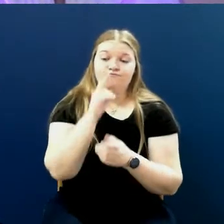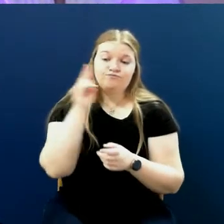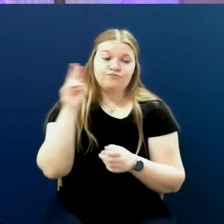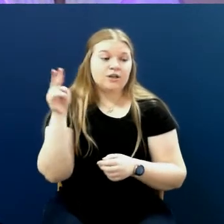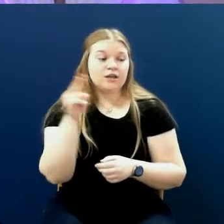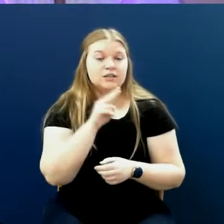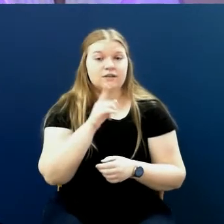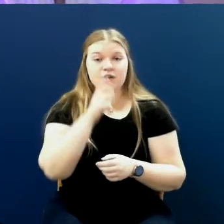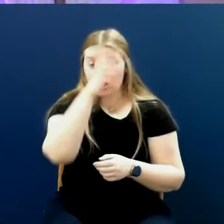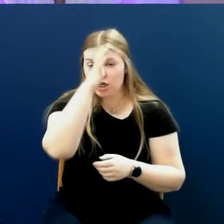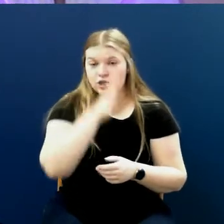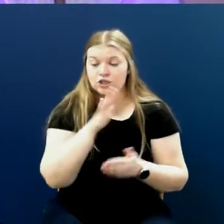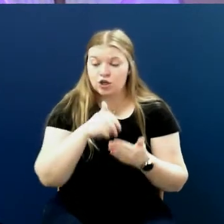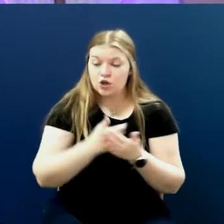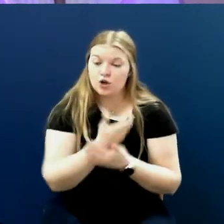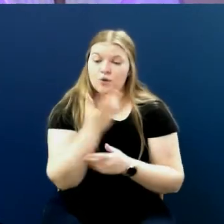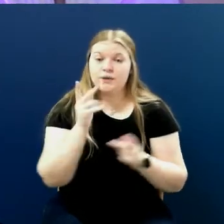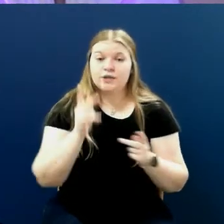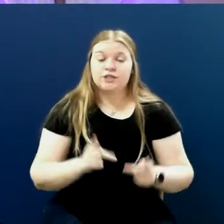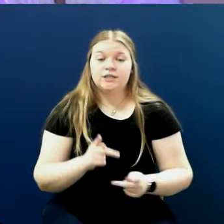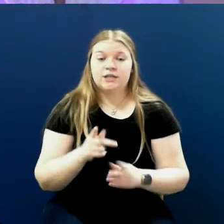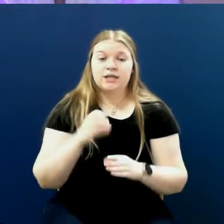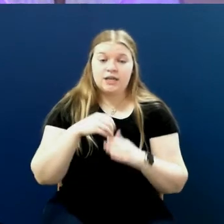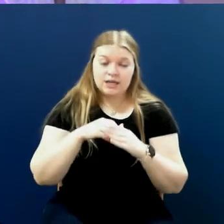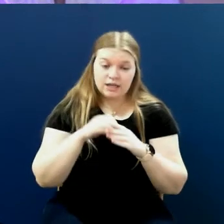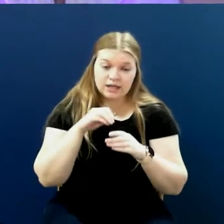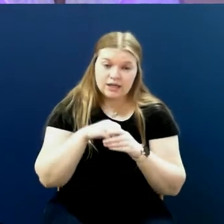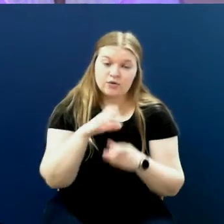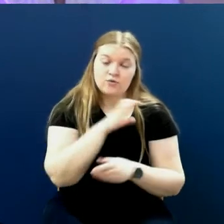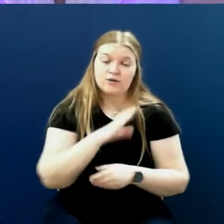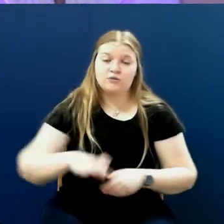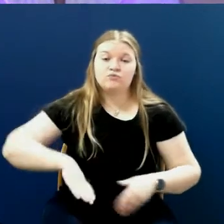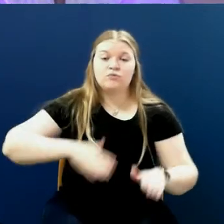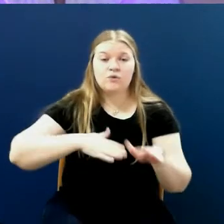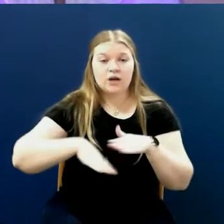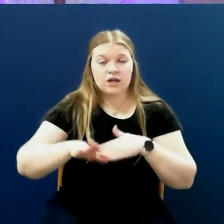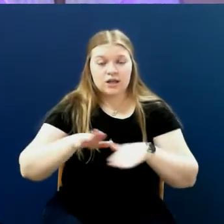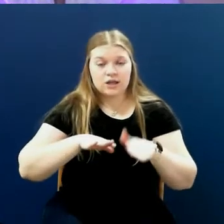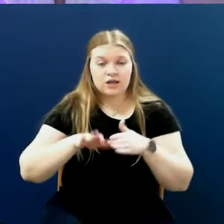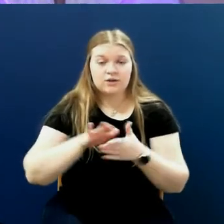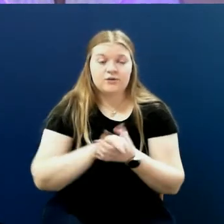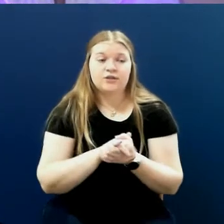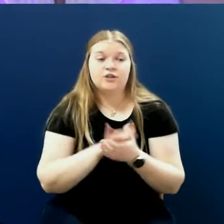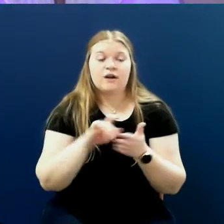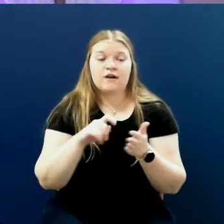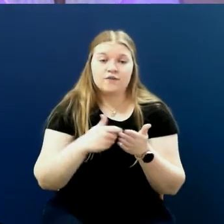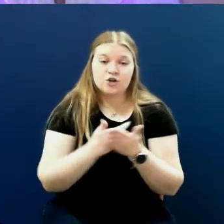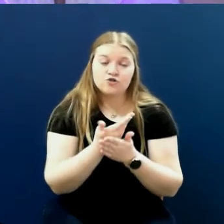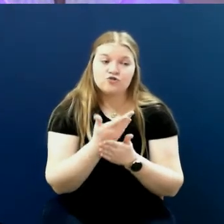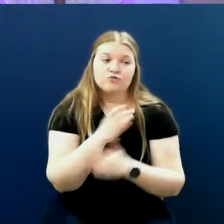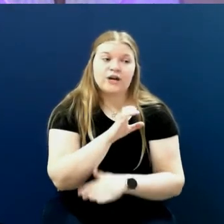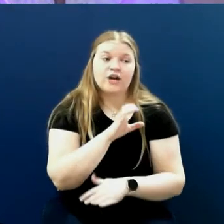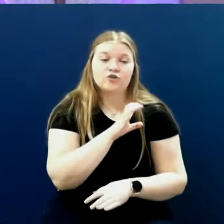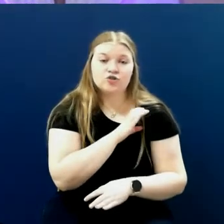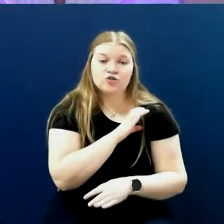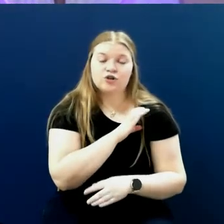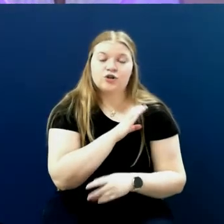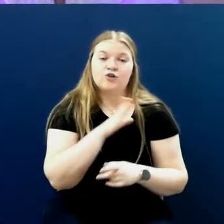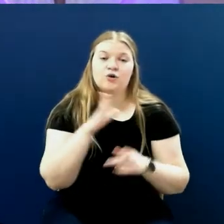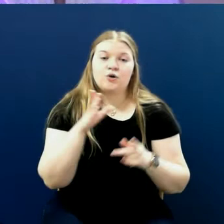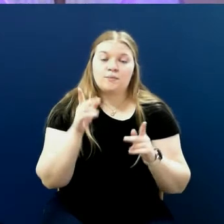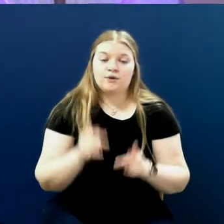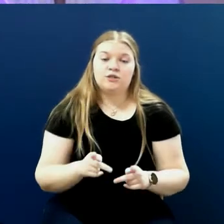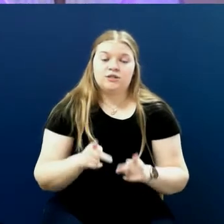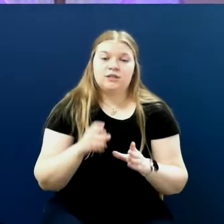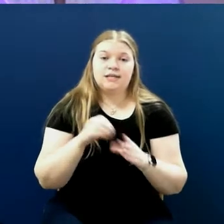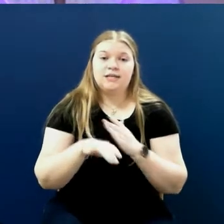as this new person in Christ, we're to walk in this, because you have a new character, a new person in Jesus